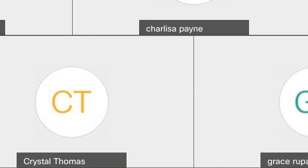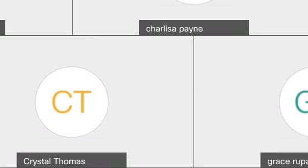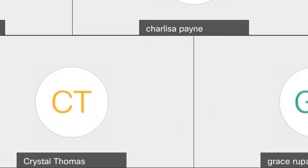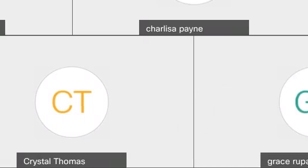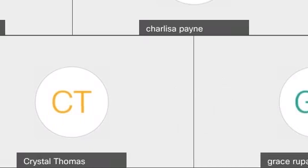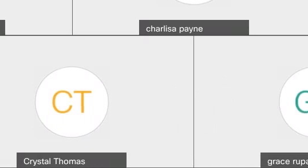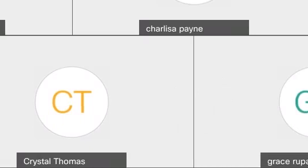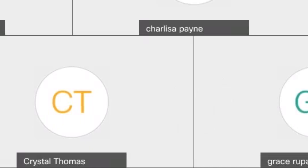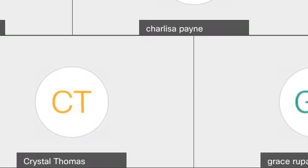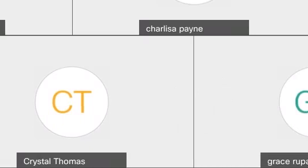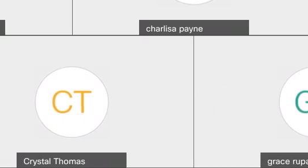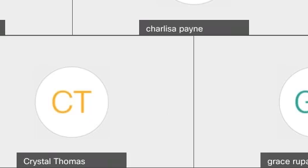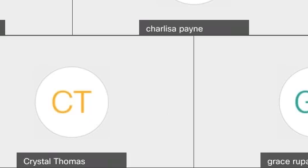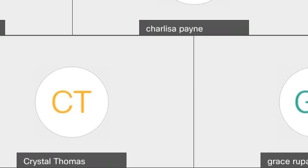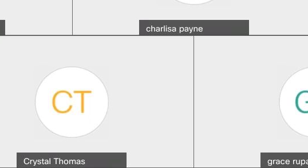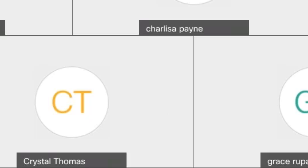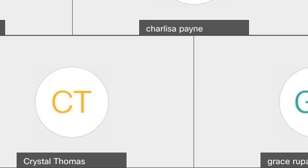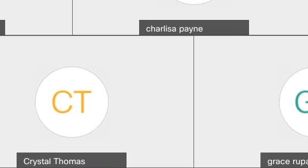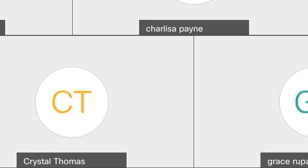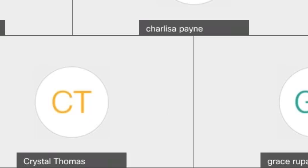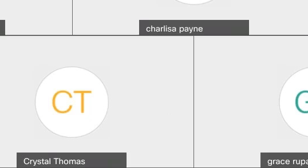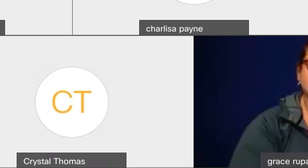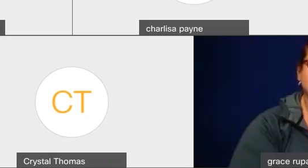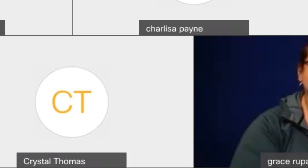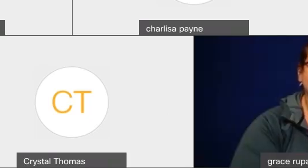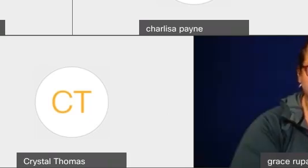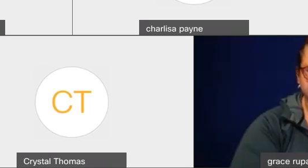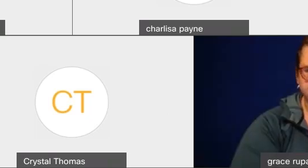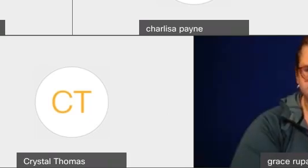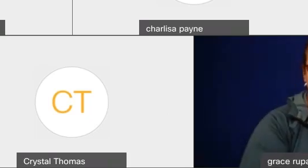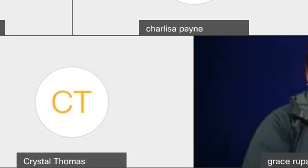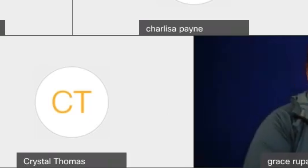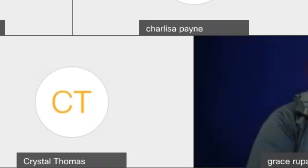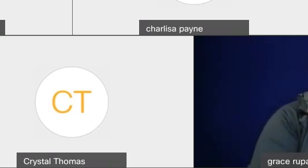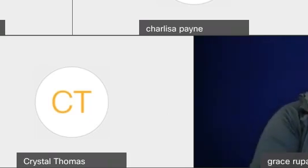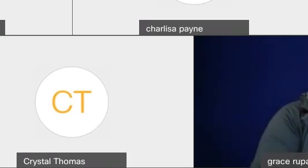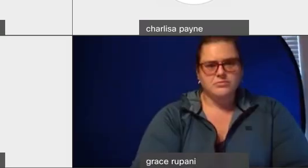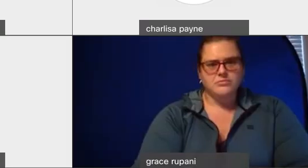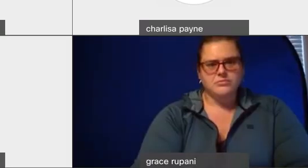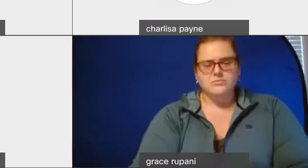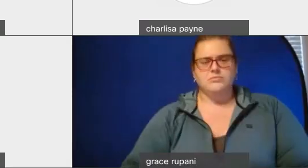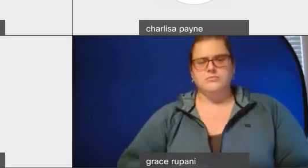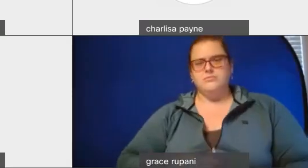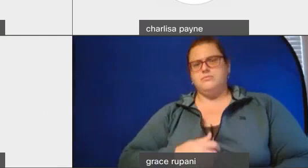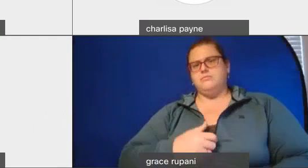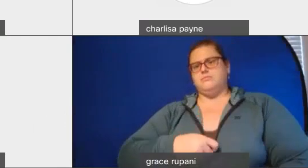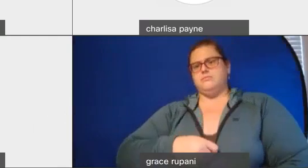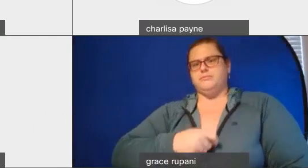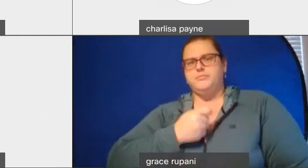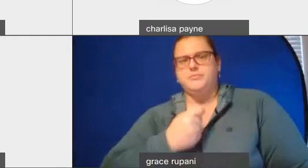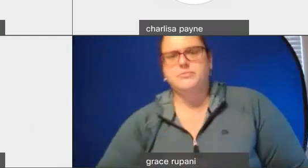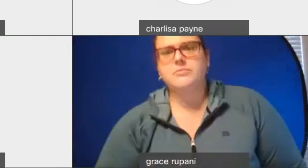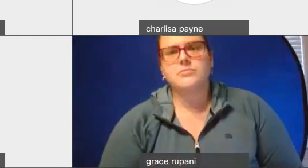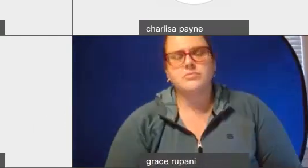from the Office of the Chief Medical Examiner about the cause and manner of